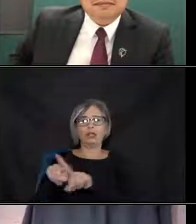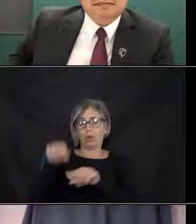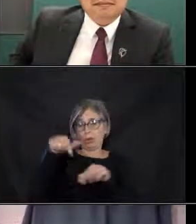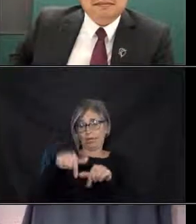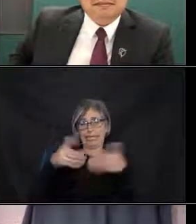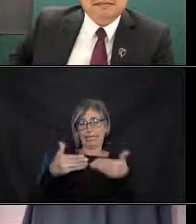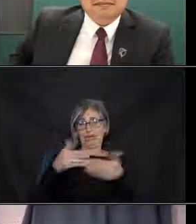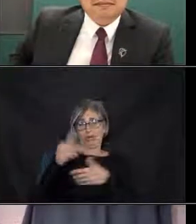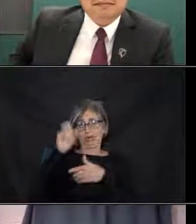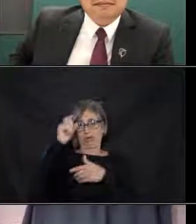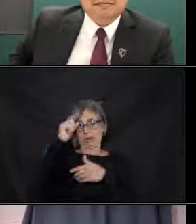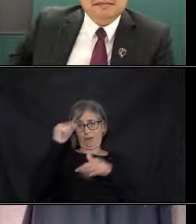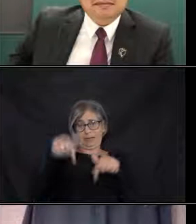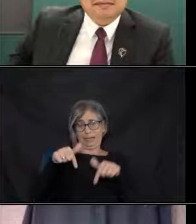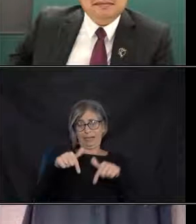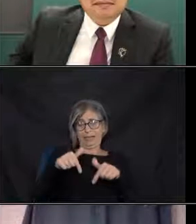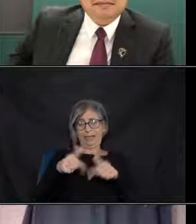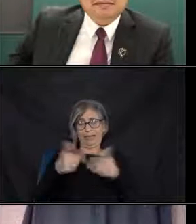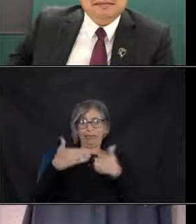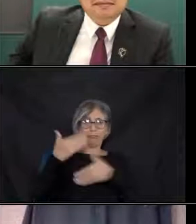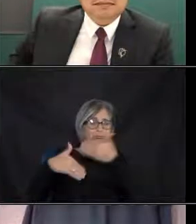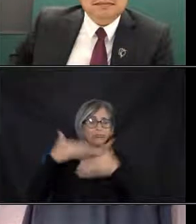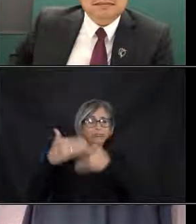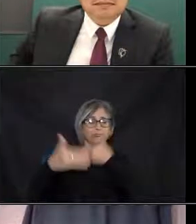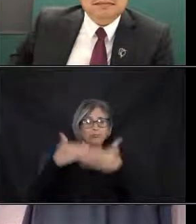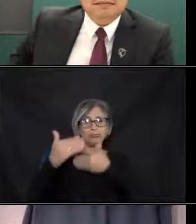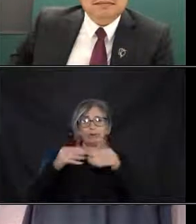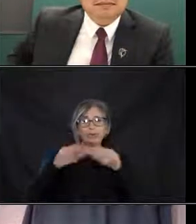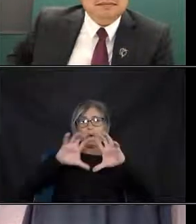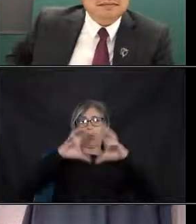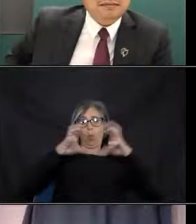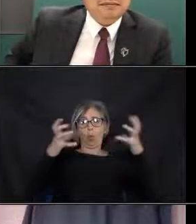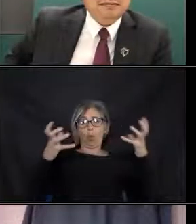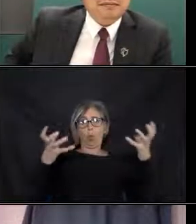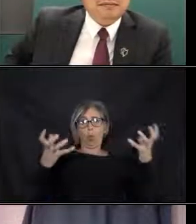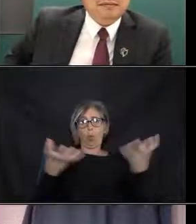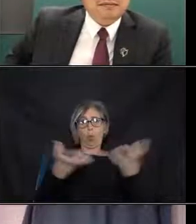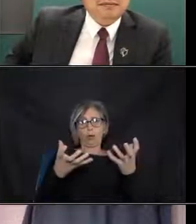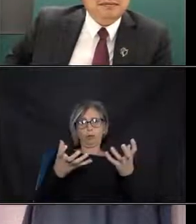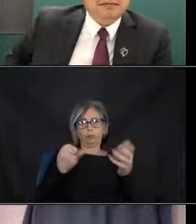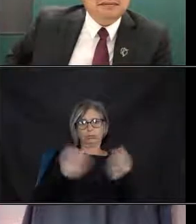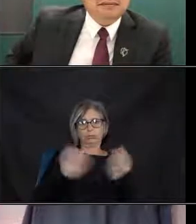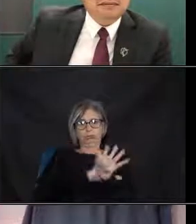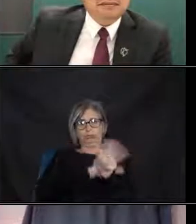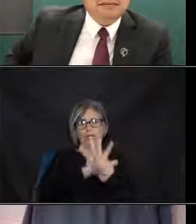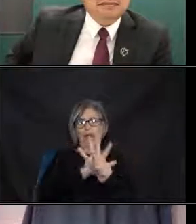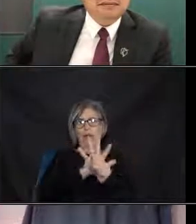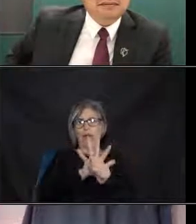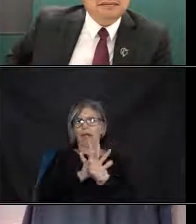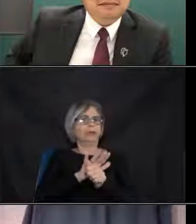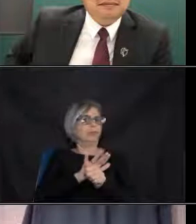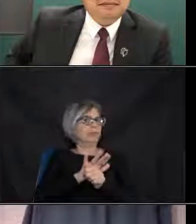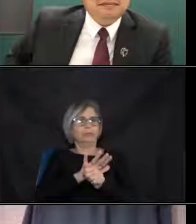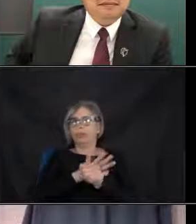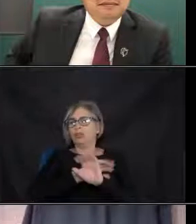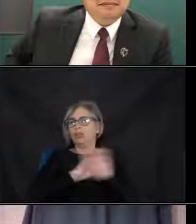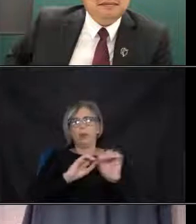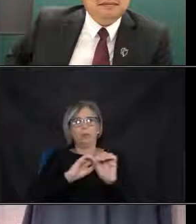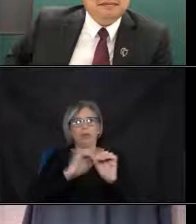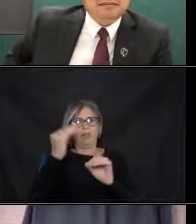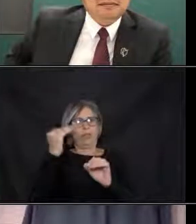capacity, going through a worldwide global pandemic that no one thought was coming, and yet it